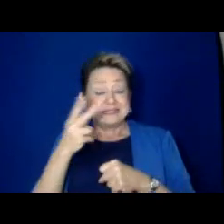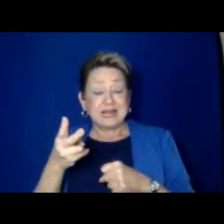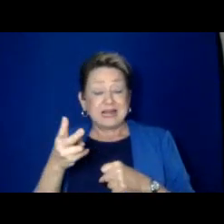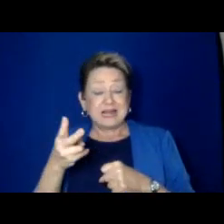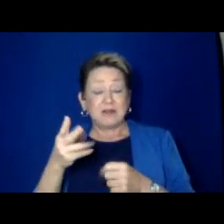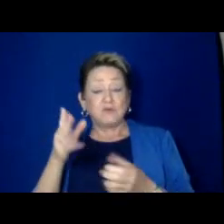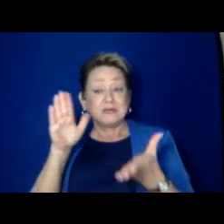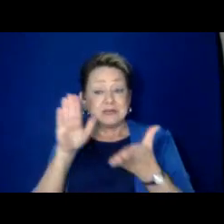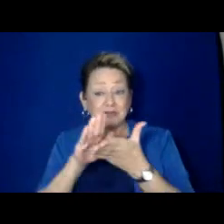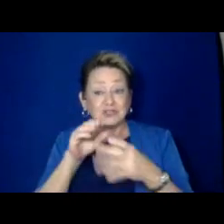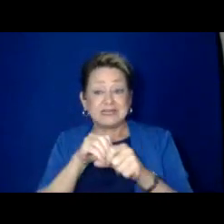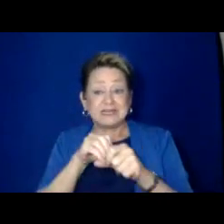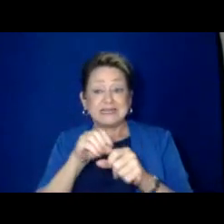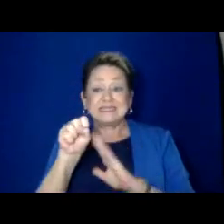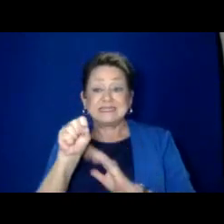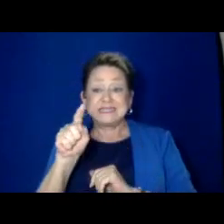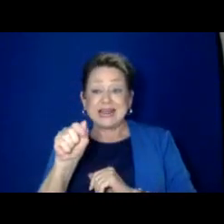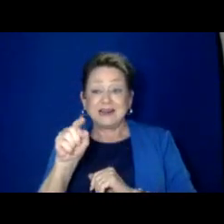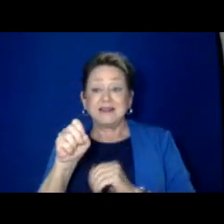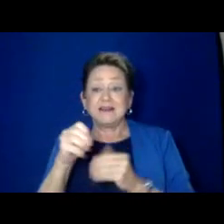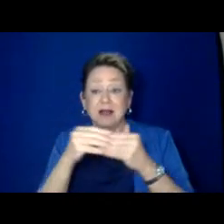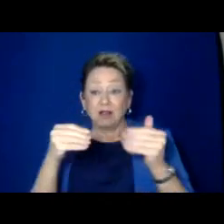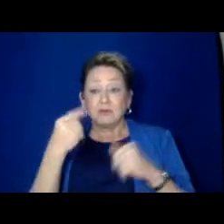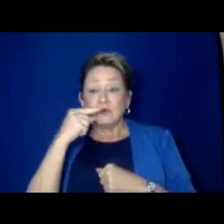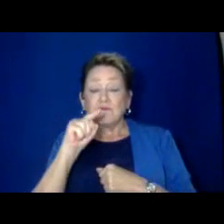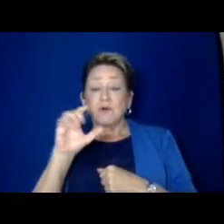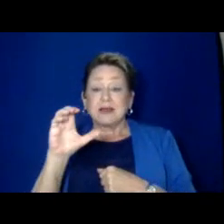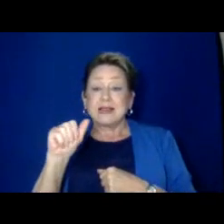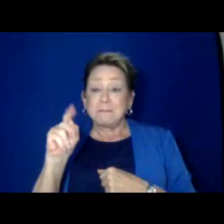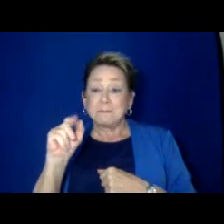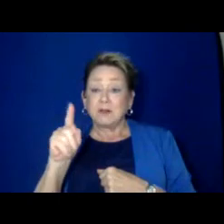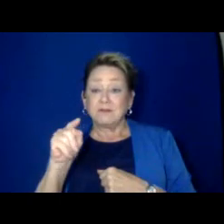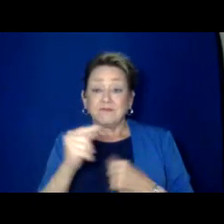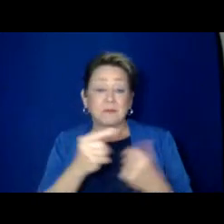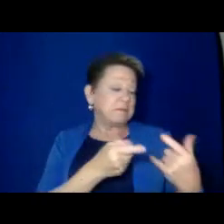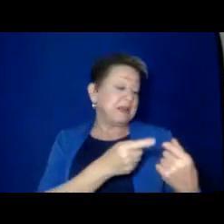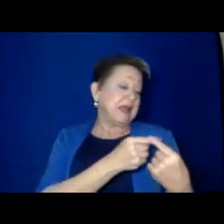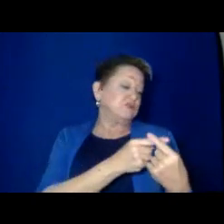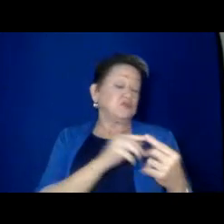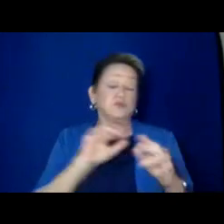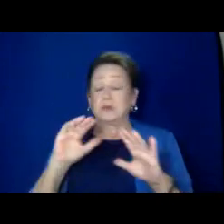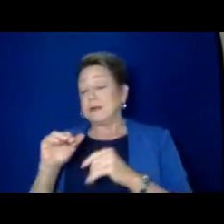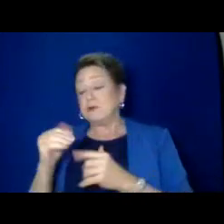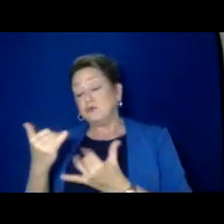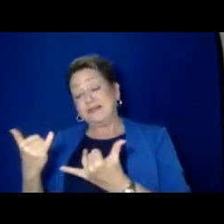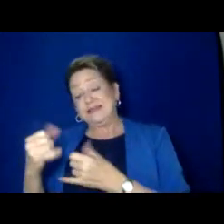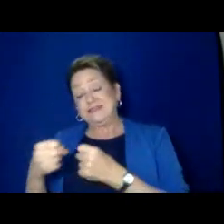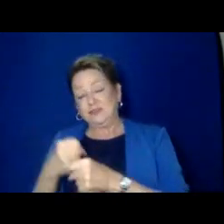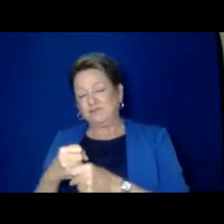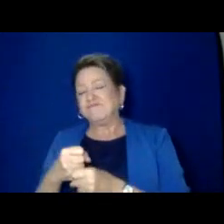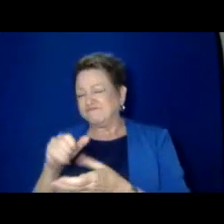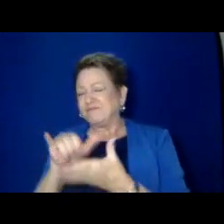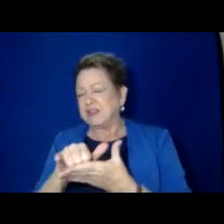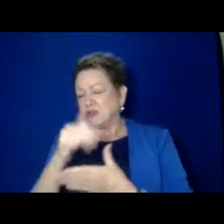usual state dollars for capital from last year to this year, and it is for that